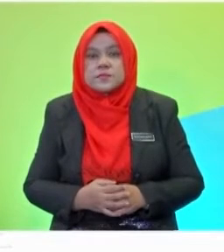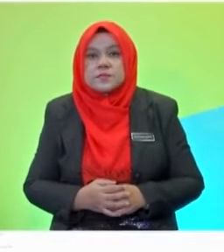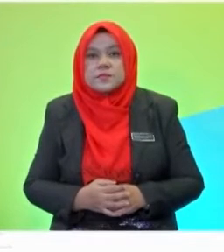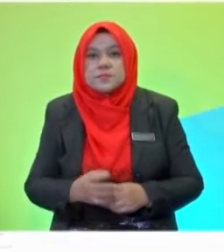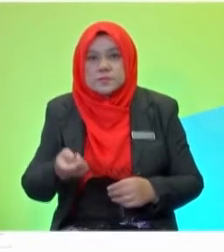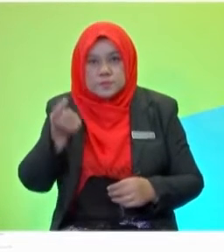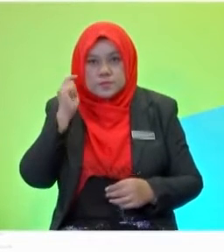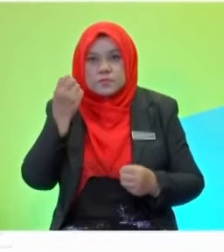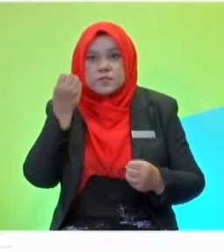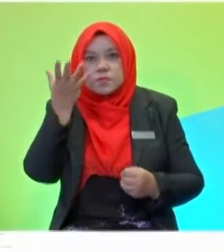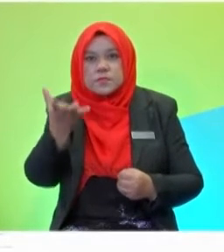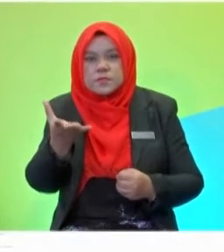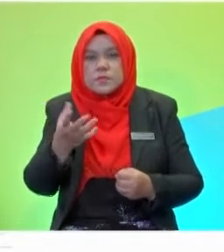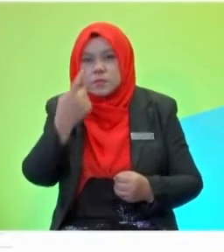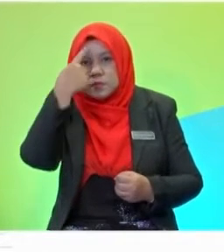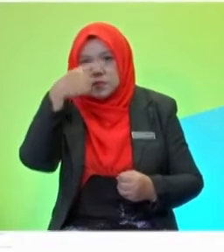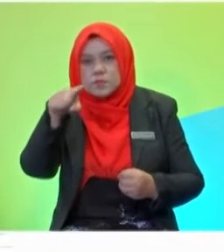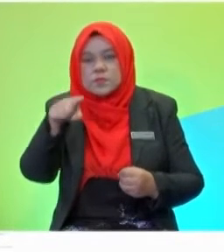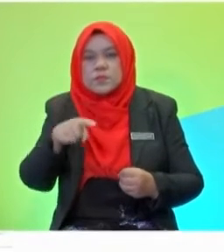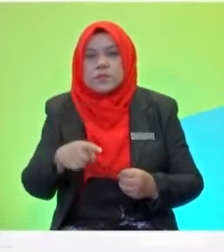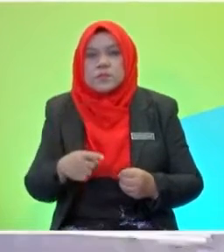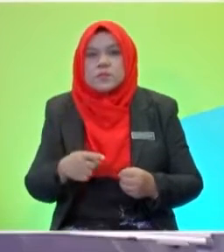said just now, for division, so for